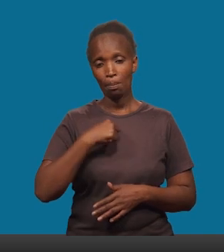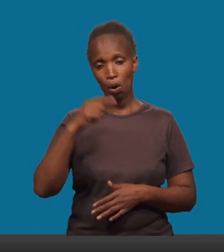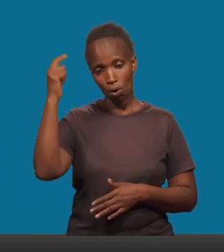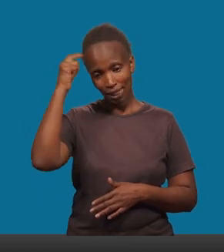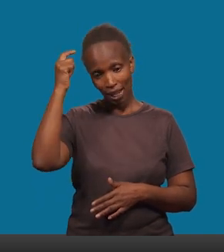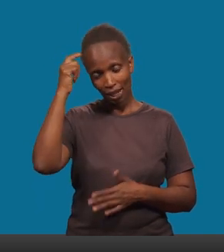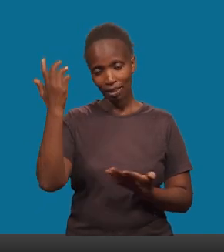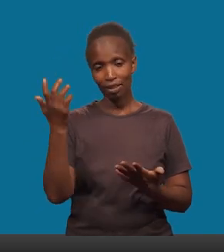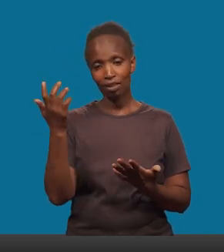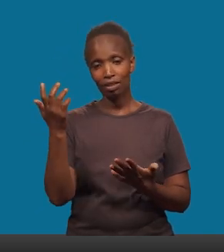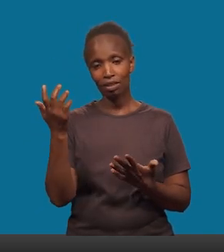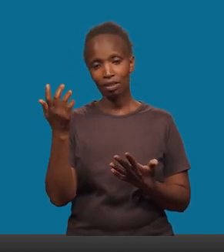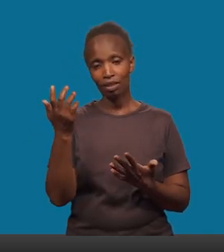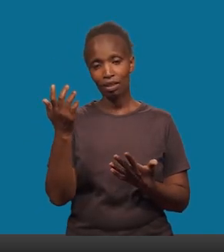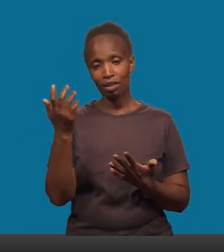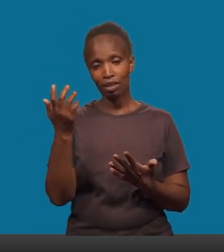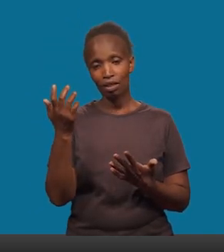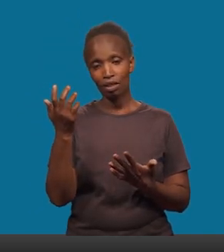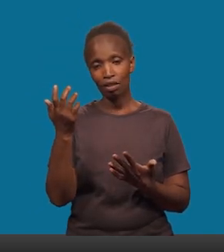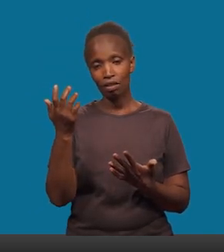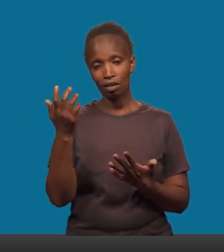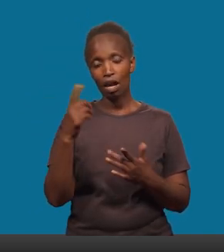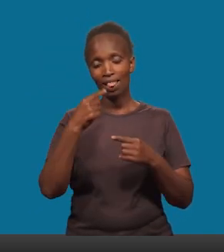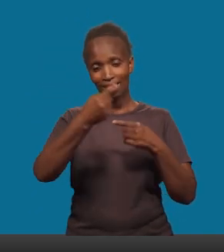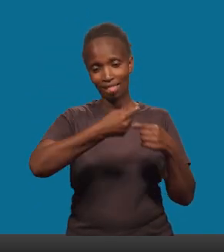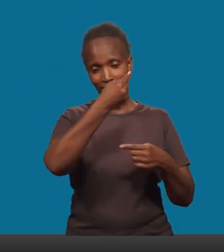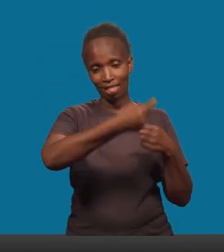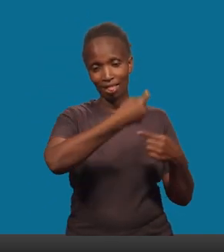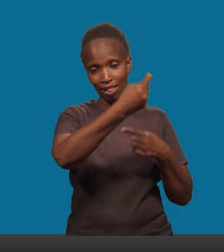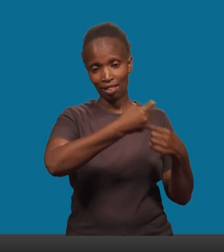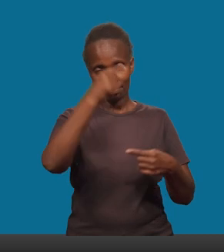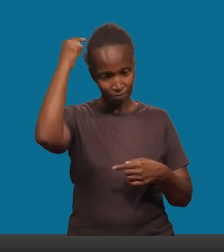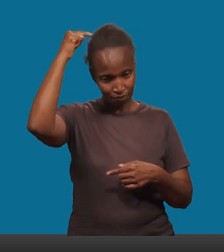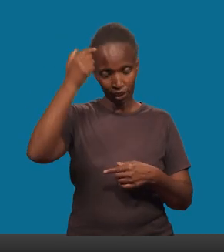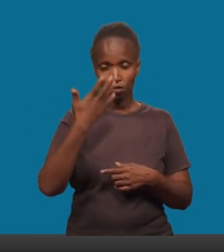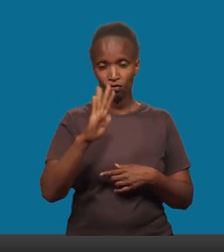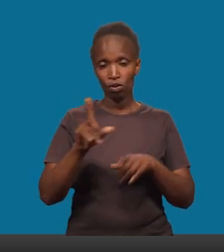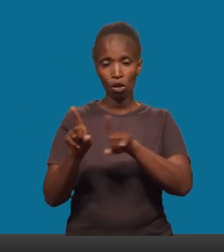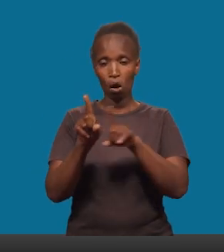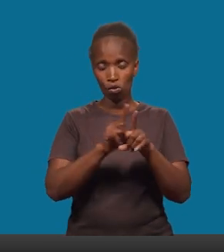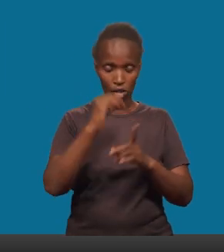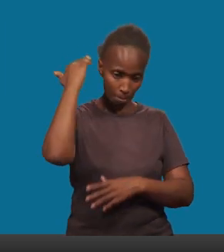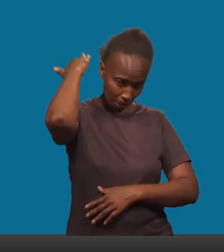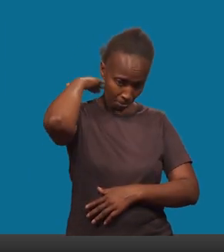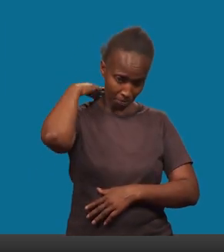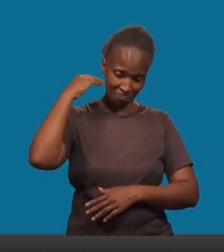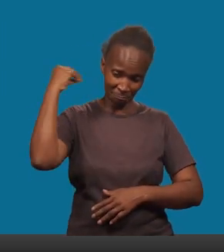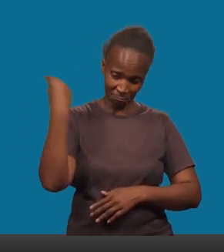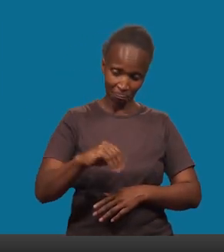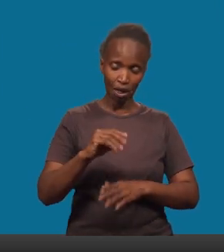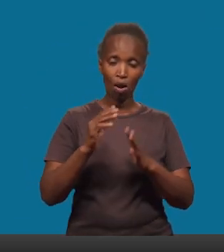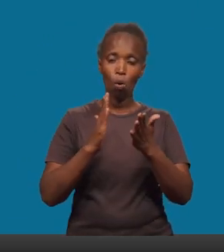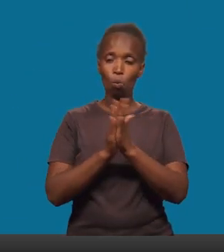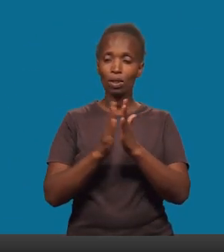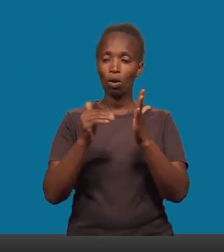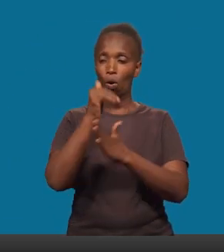kichwa hapa kutoka nyuma. So niligongwa nikaumizwa, nimeshonwa. Na kwa mgongo pia niligongwa na hizo